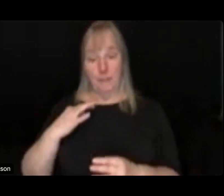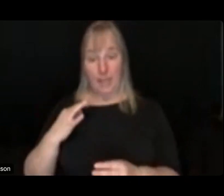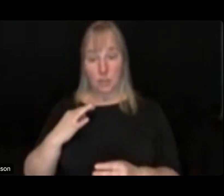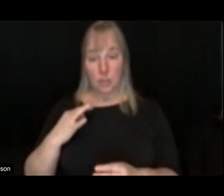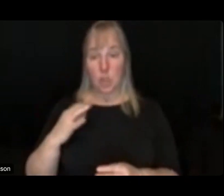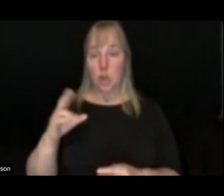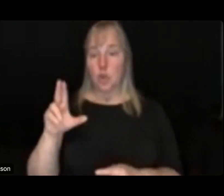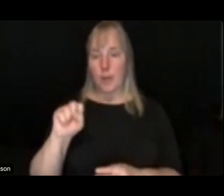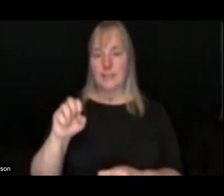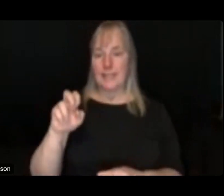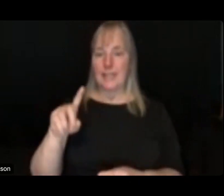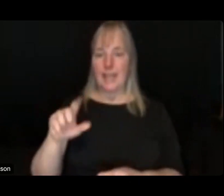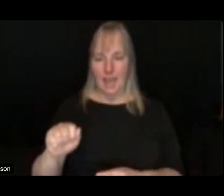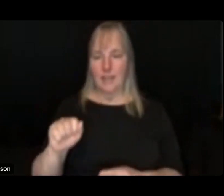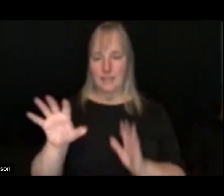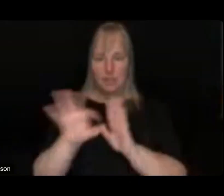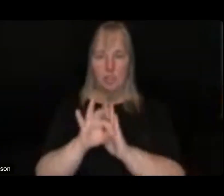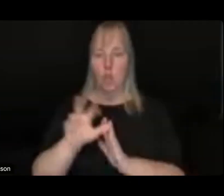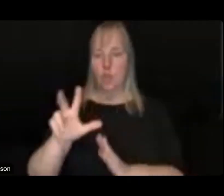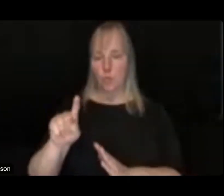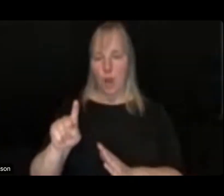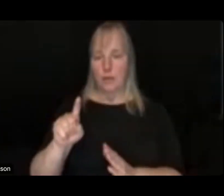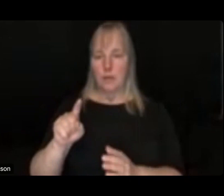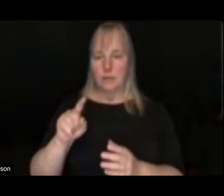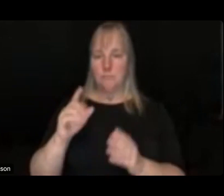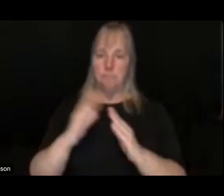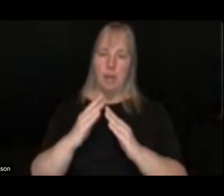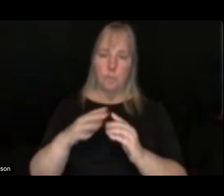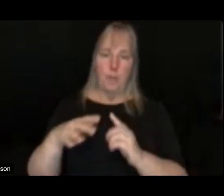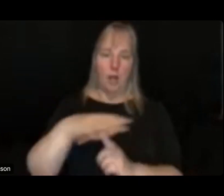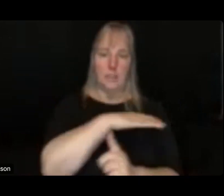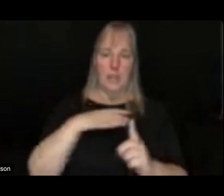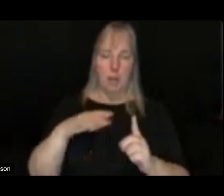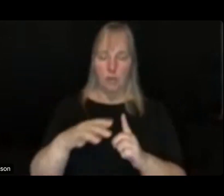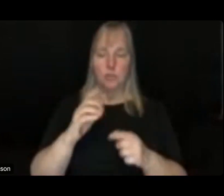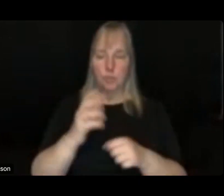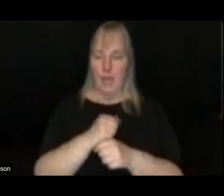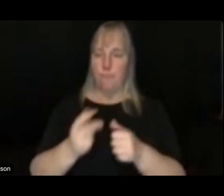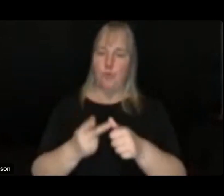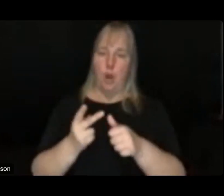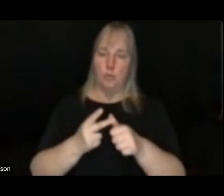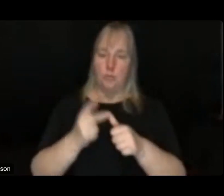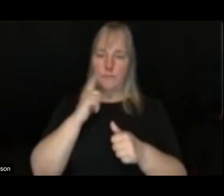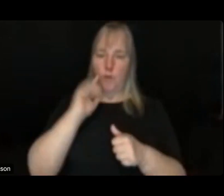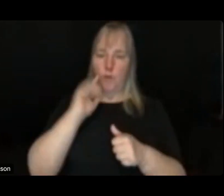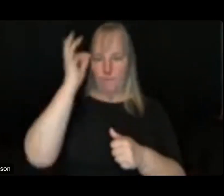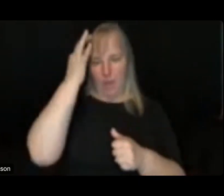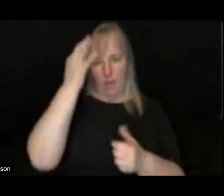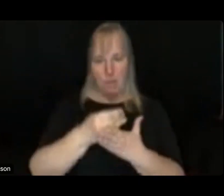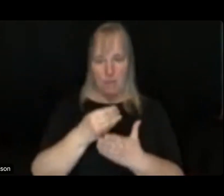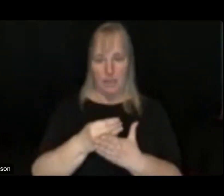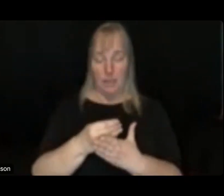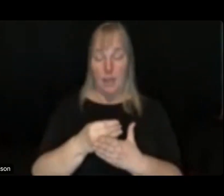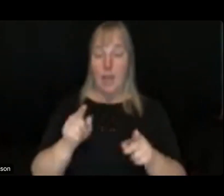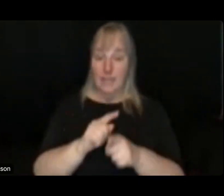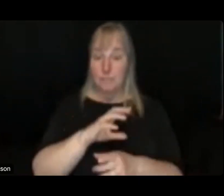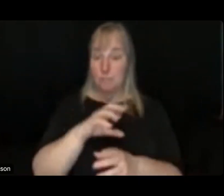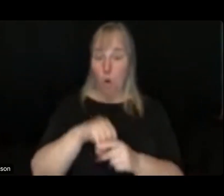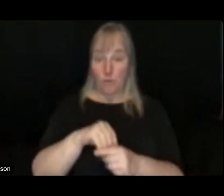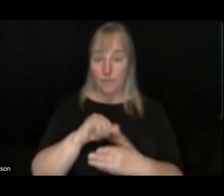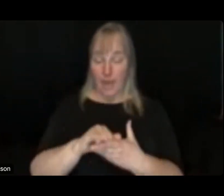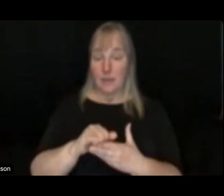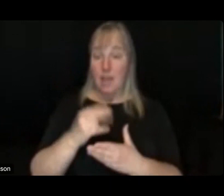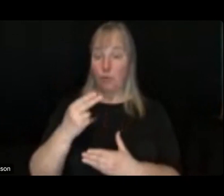areas to get prioritized in federal money, and as part of that, the Howard County Economic Development